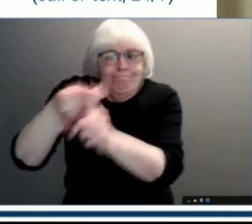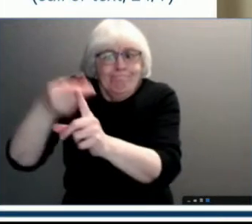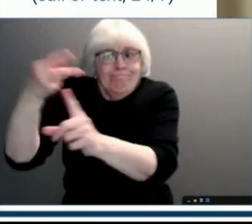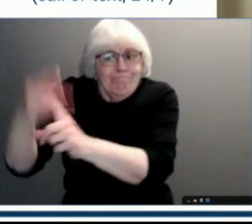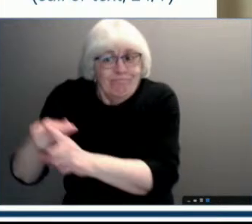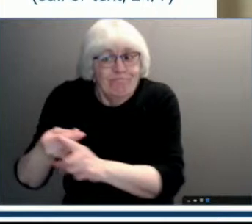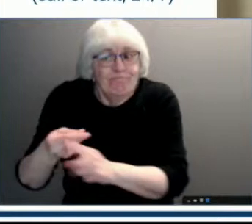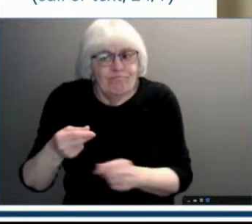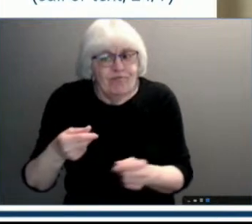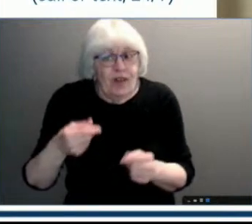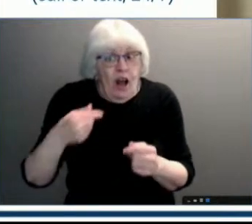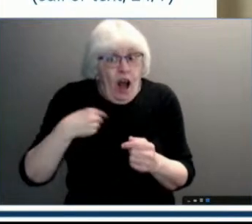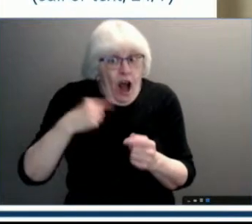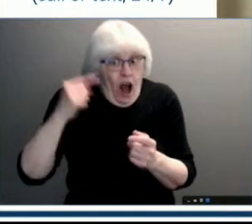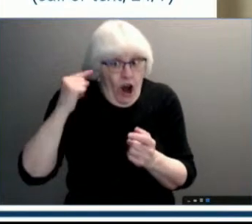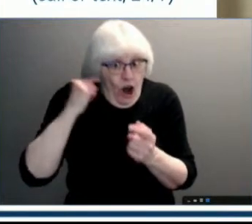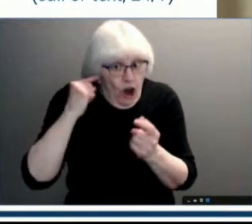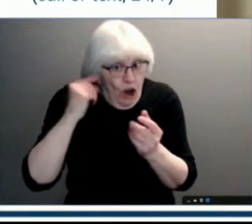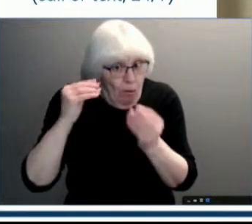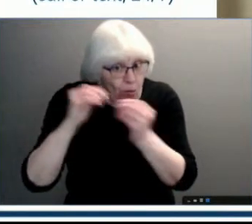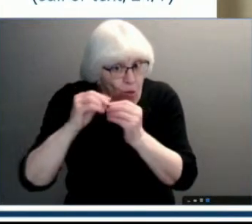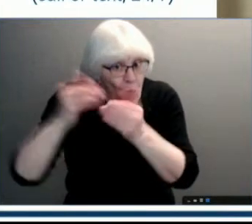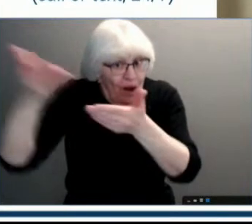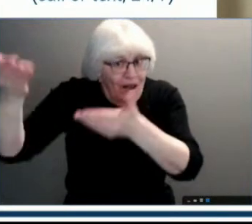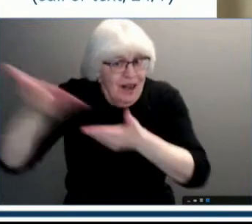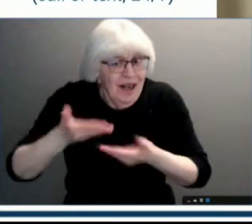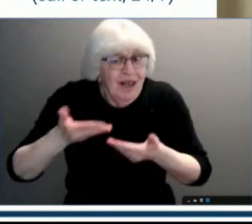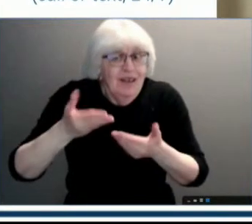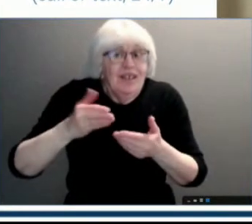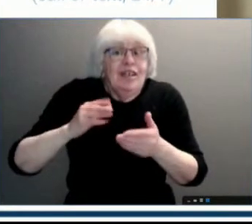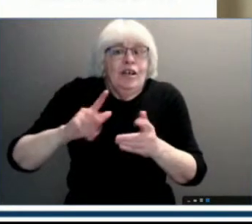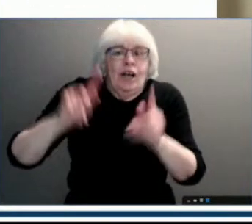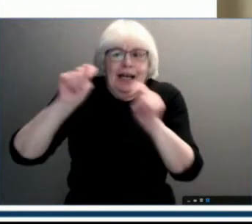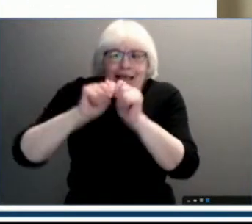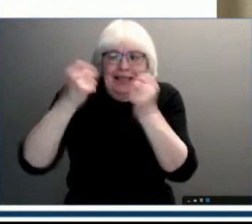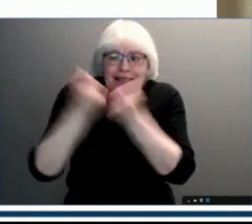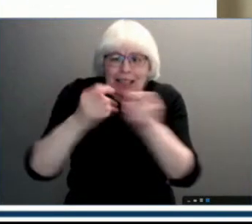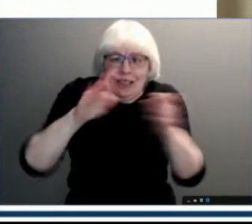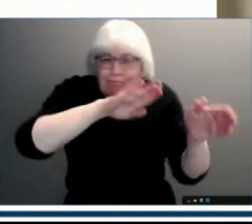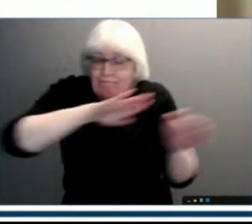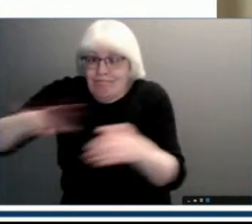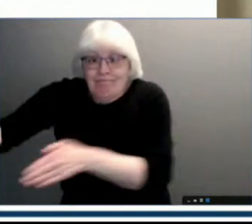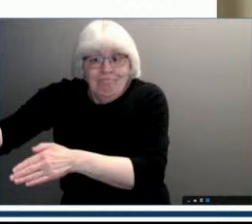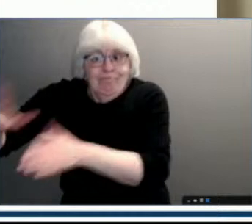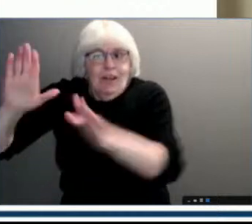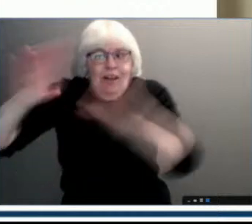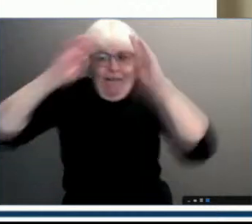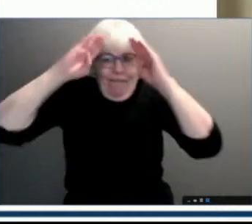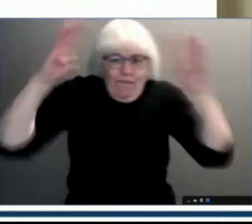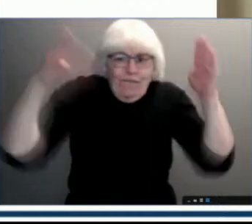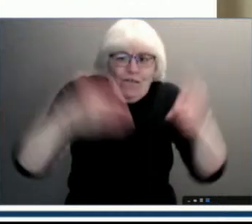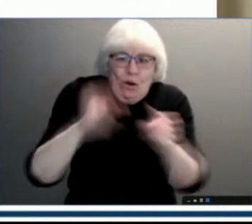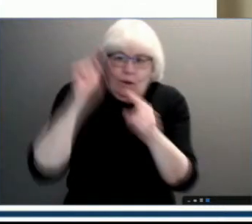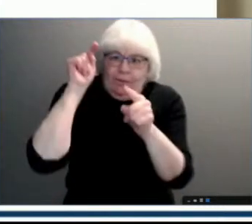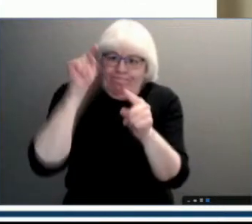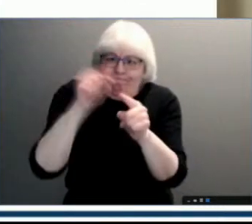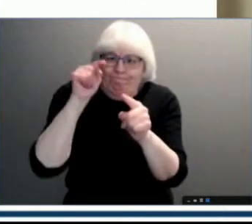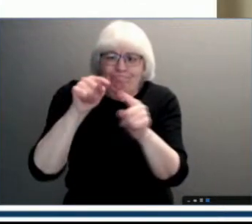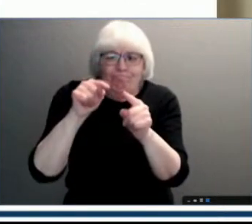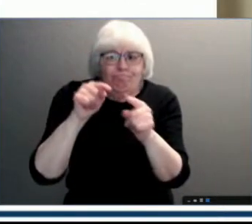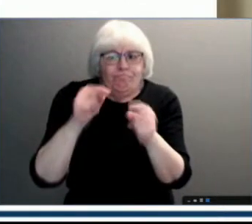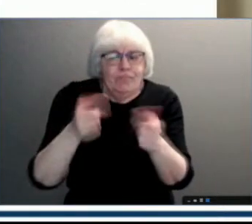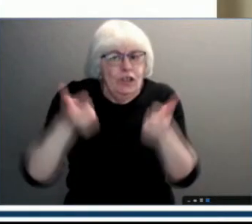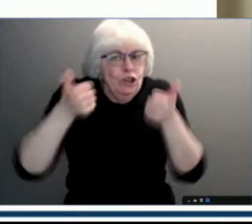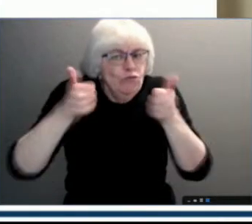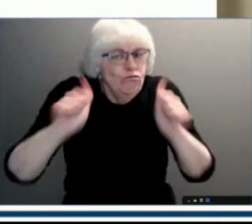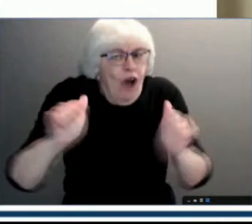coming, the team dropped everything and focused everything on rebooting the system to get as many doses as